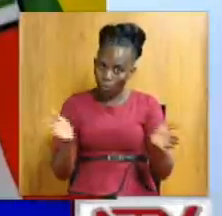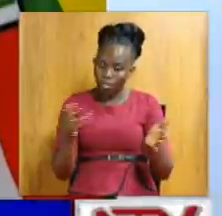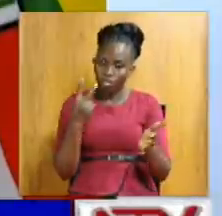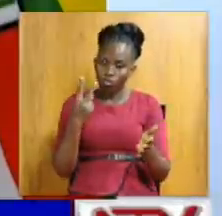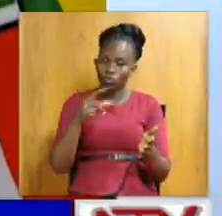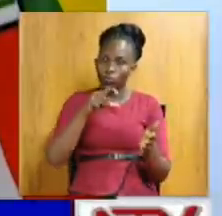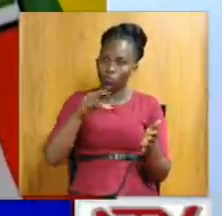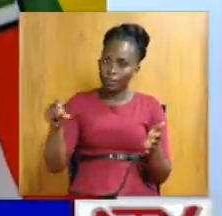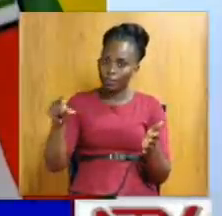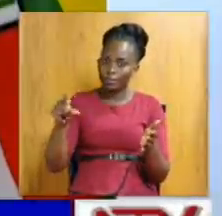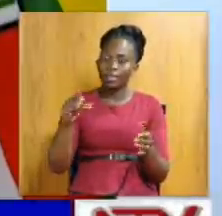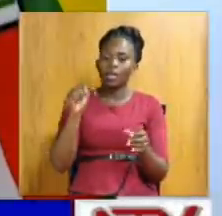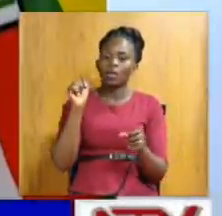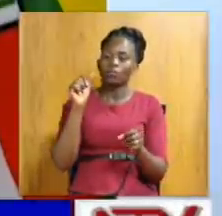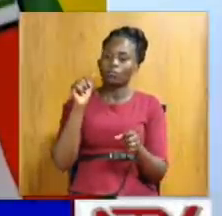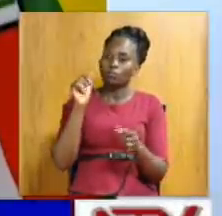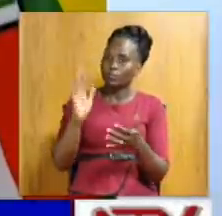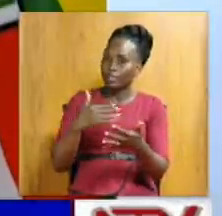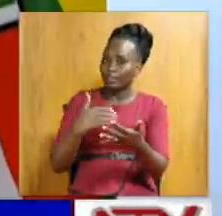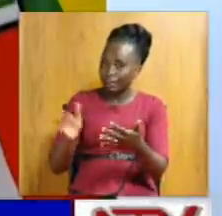2 weeks, performing arts